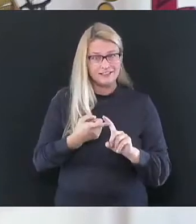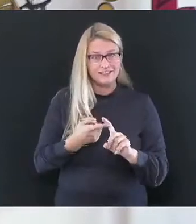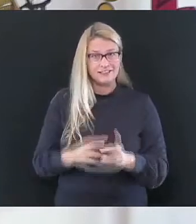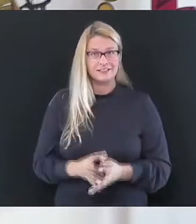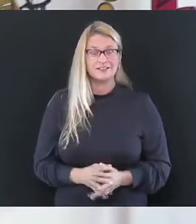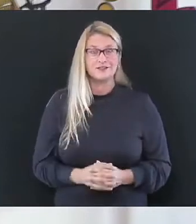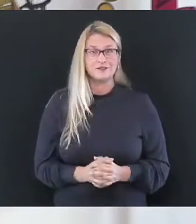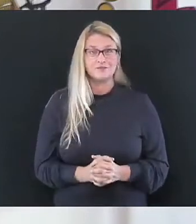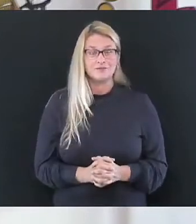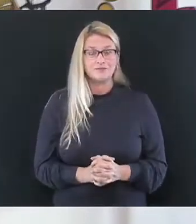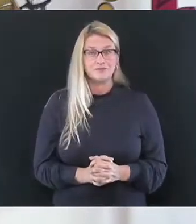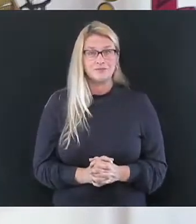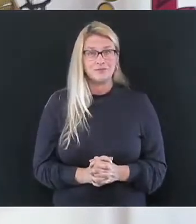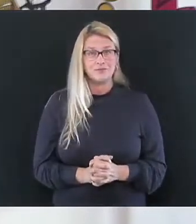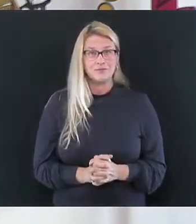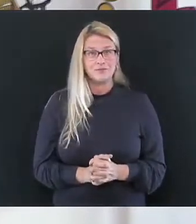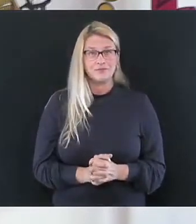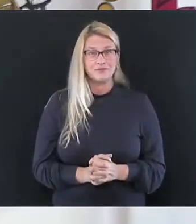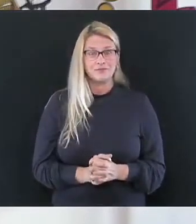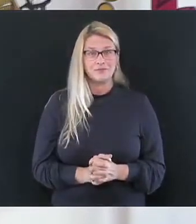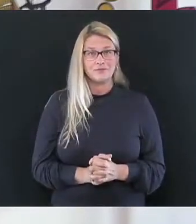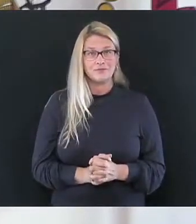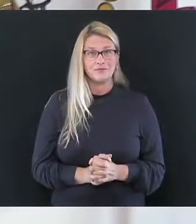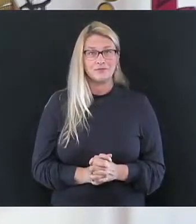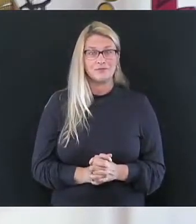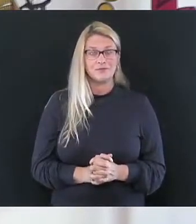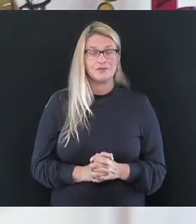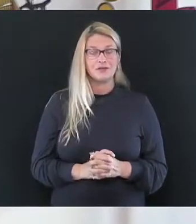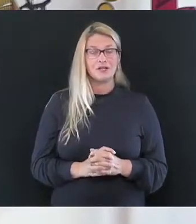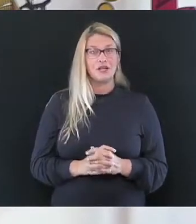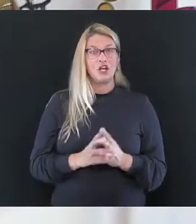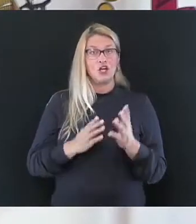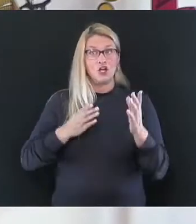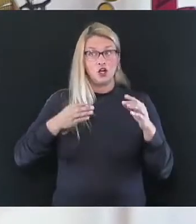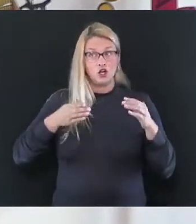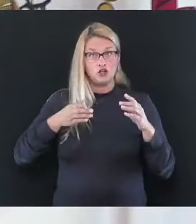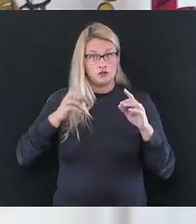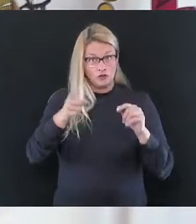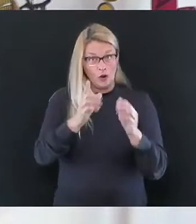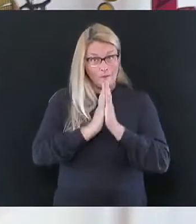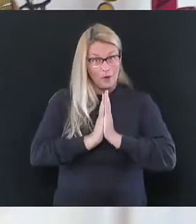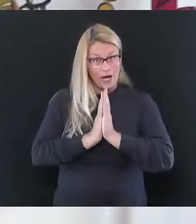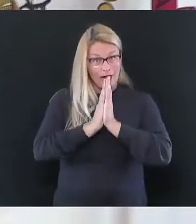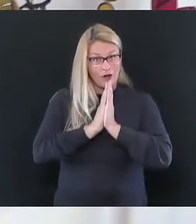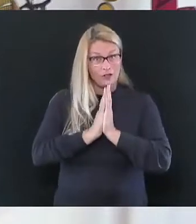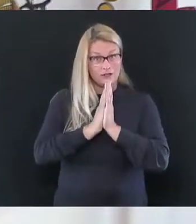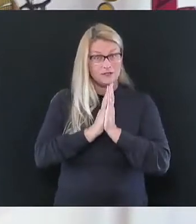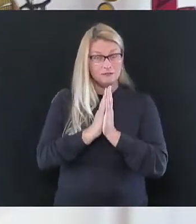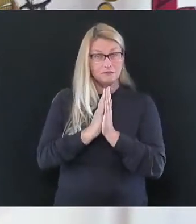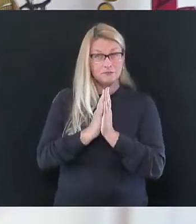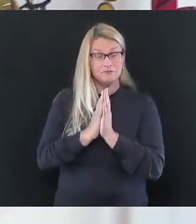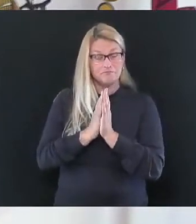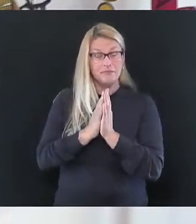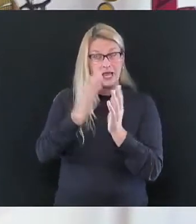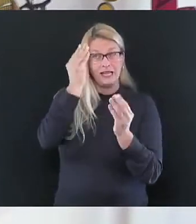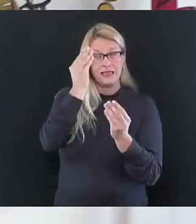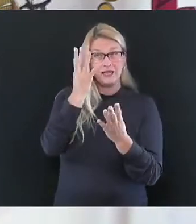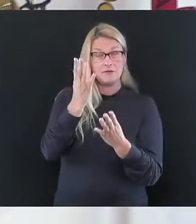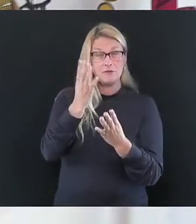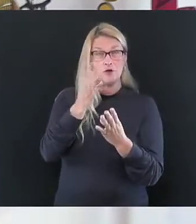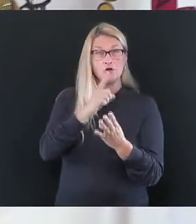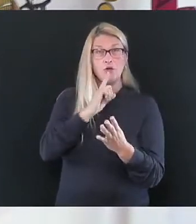some way let them know through your prayers that you're with them and they're not